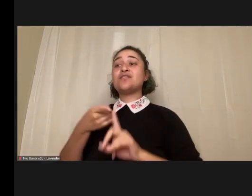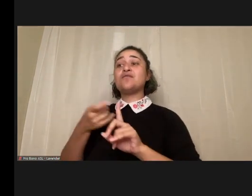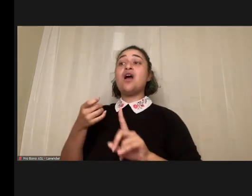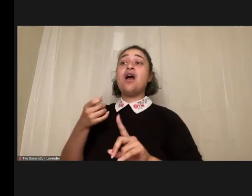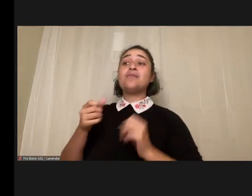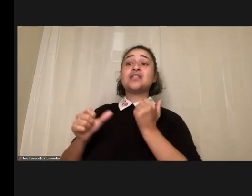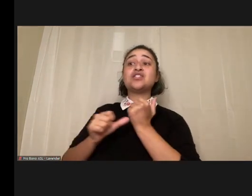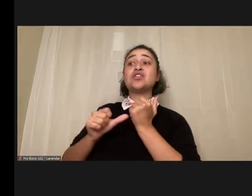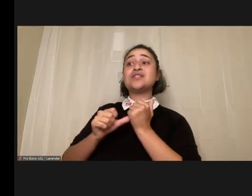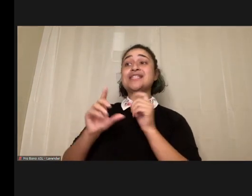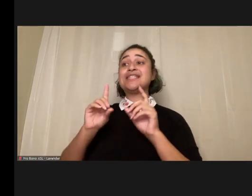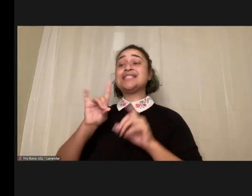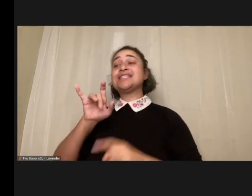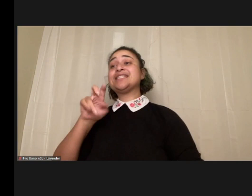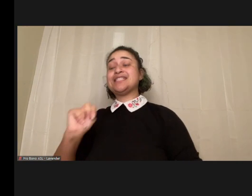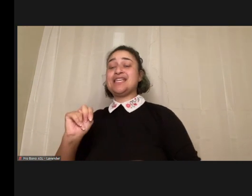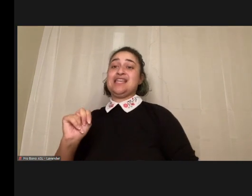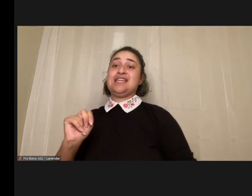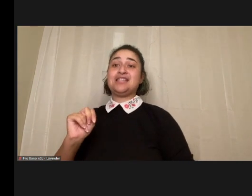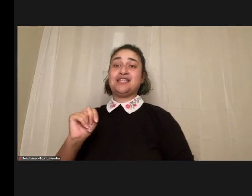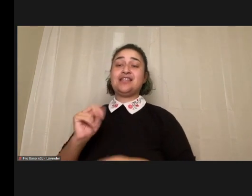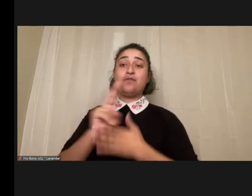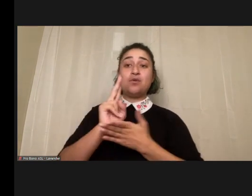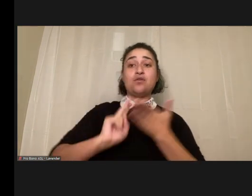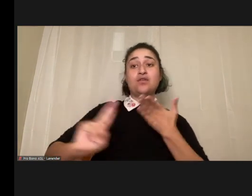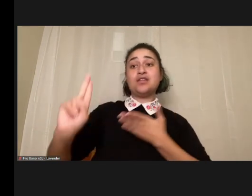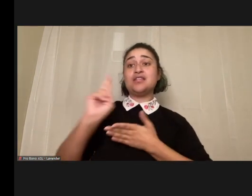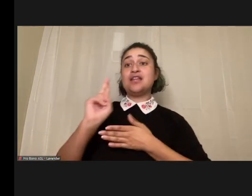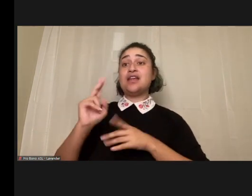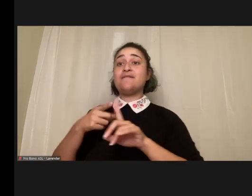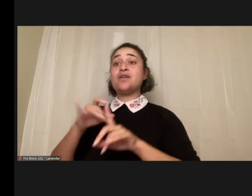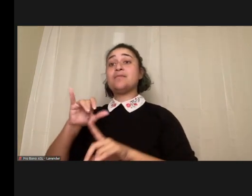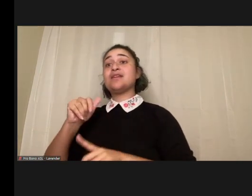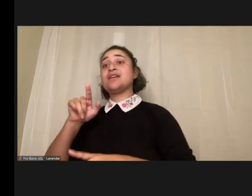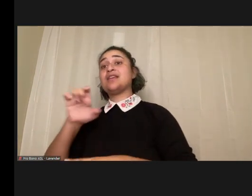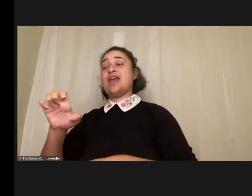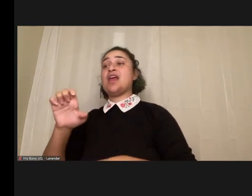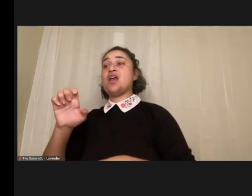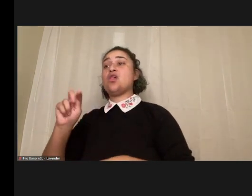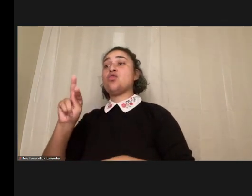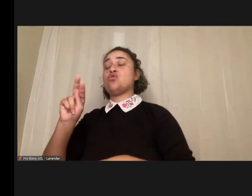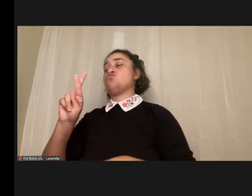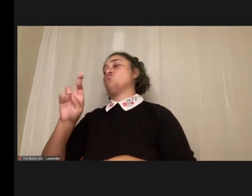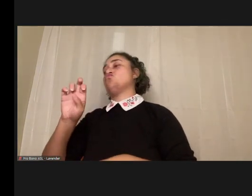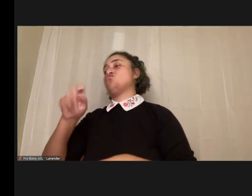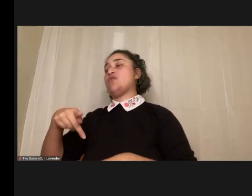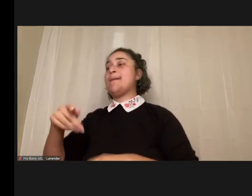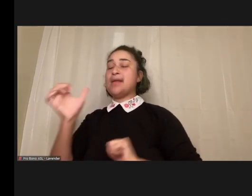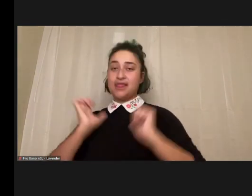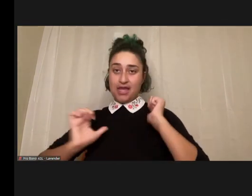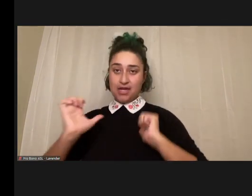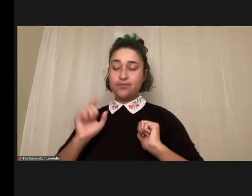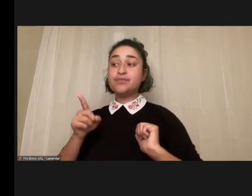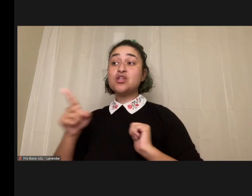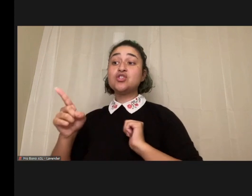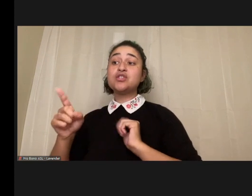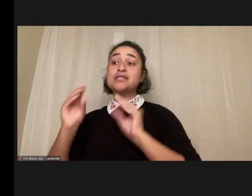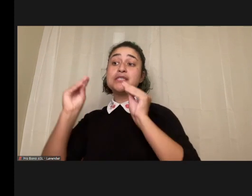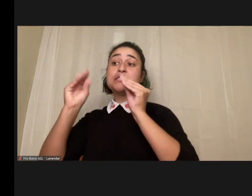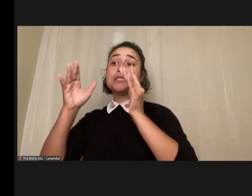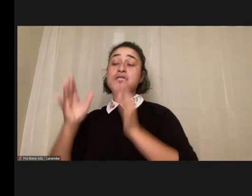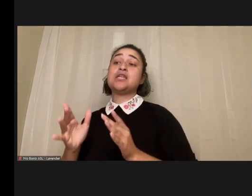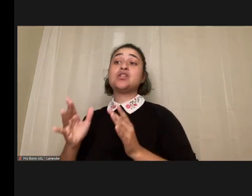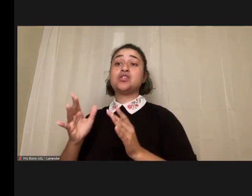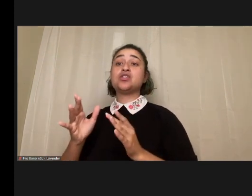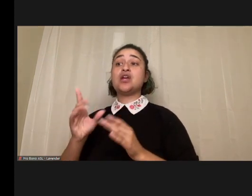School of Drama and Associate Artistic Director of Yale Repertory Theater. She is also an associate professor adjunct in dramaturgy